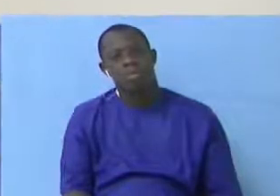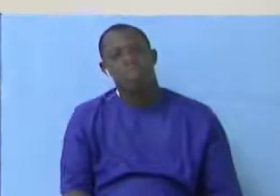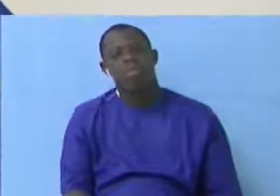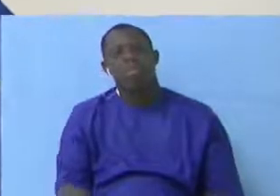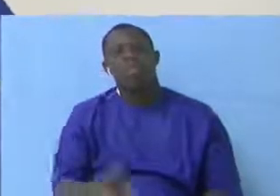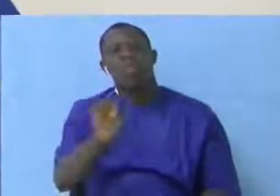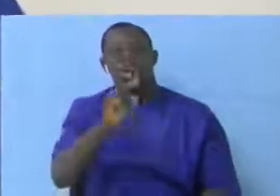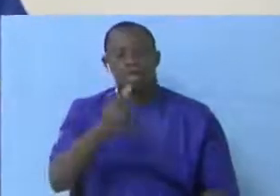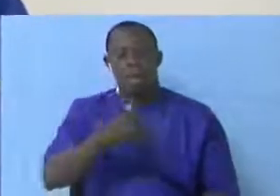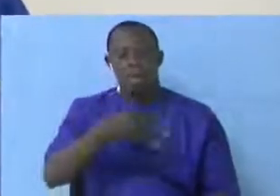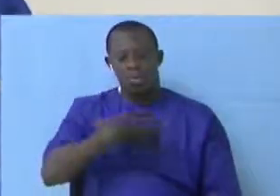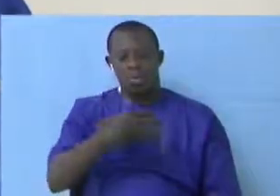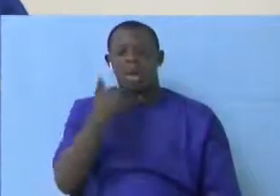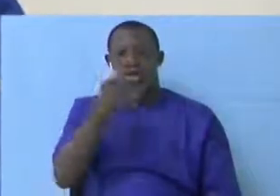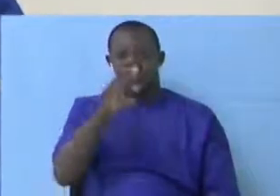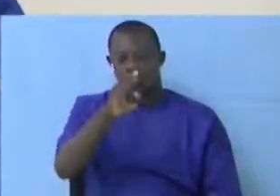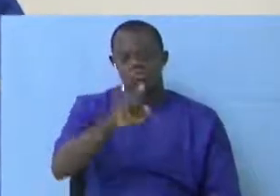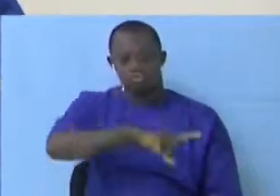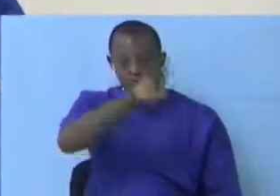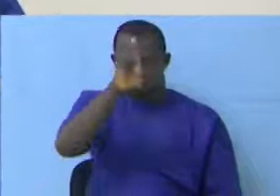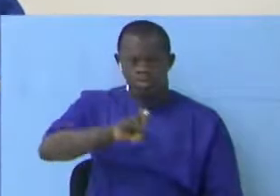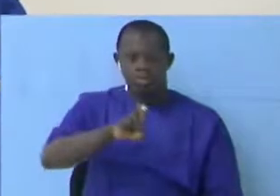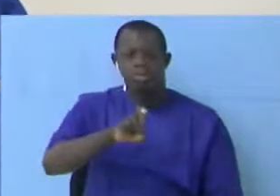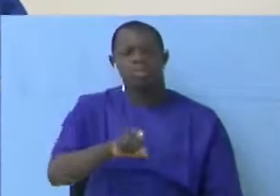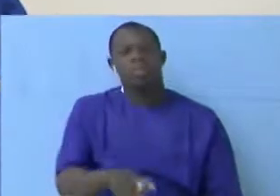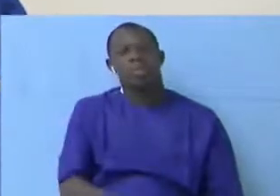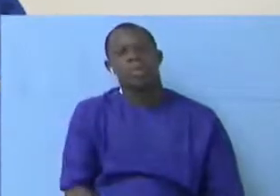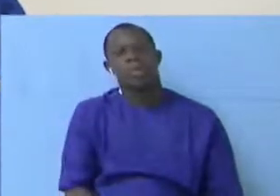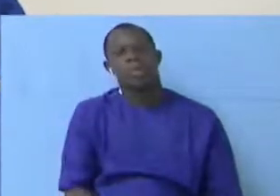I want to ask you is,